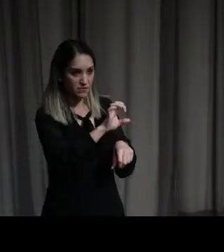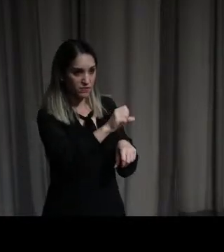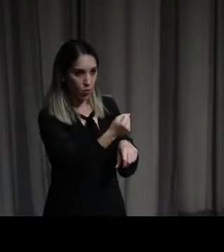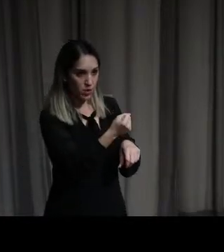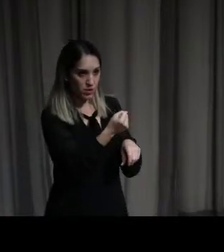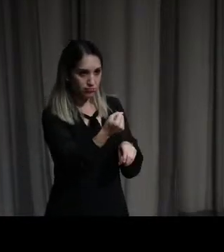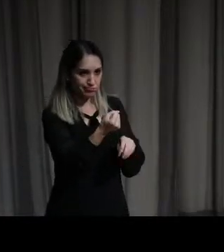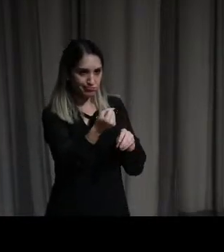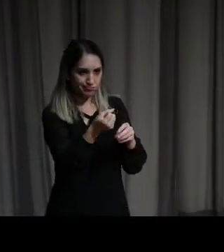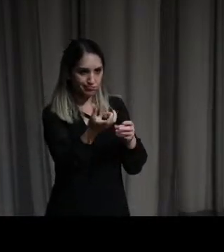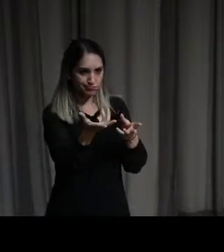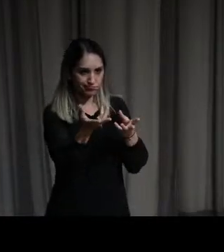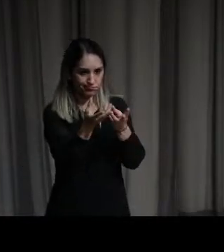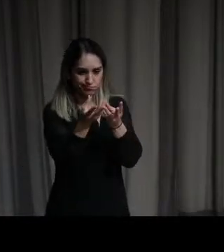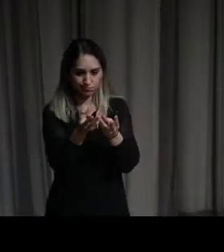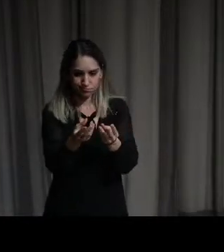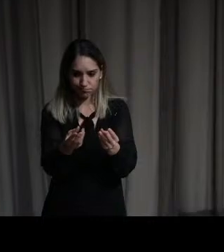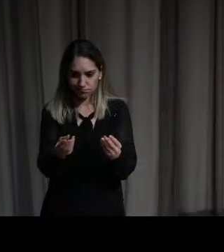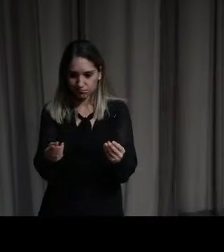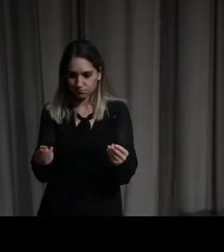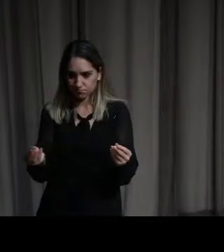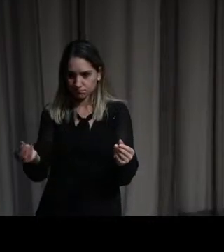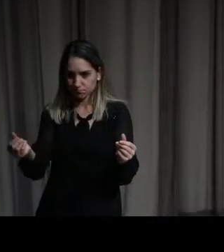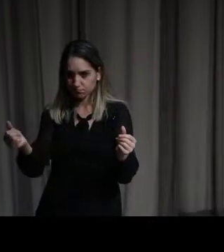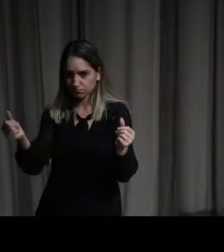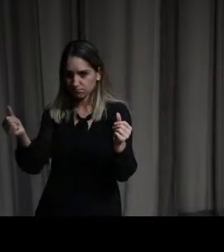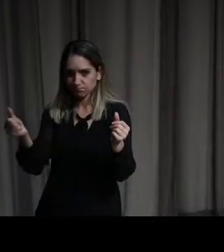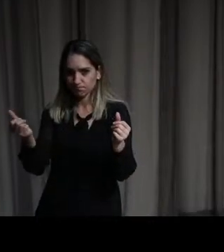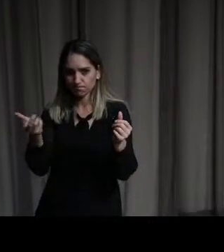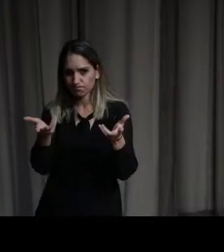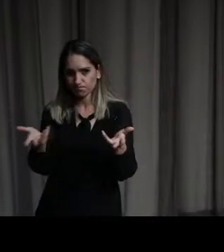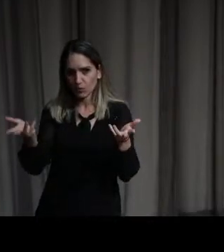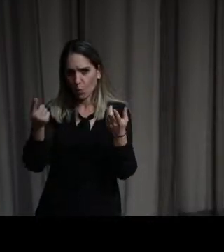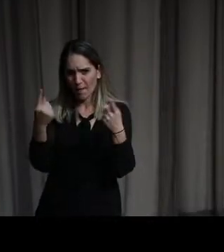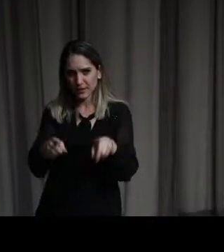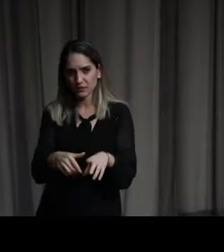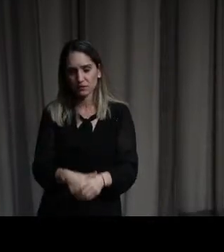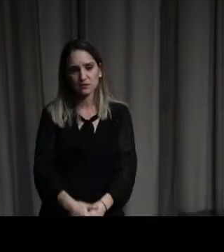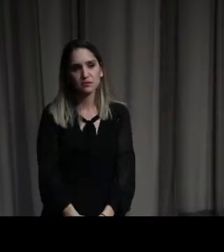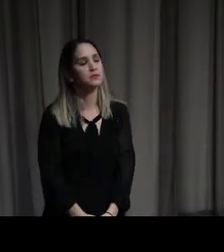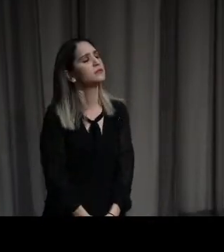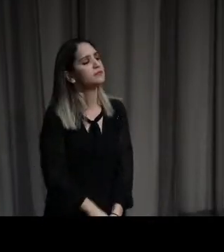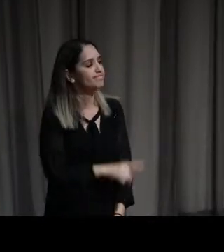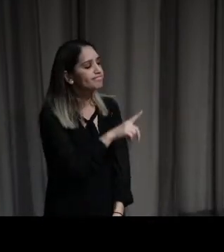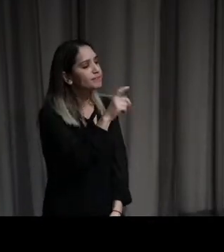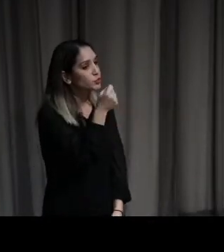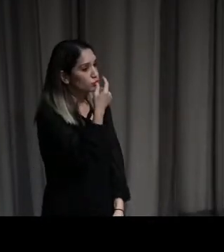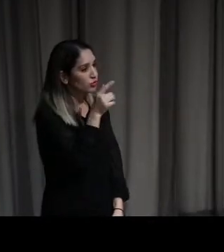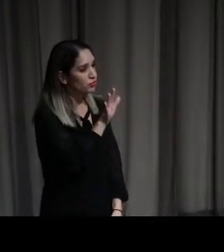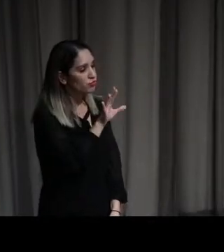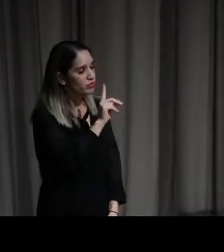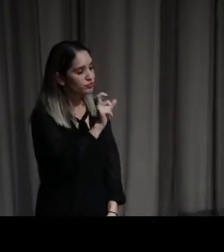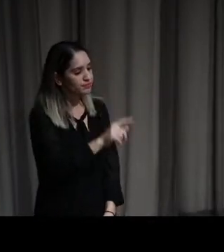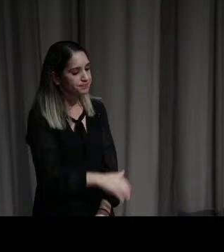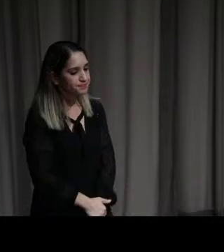the, you know, the... Yeah, The- I totally understand the question.